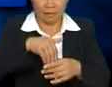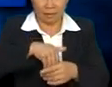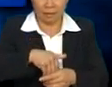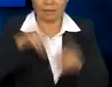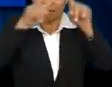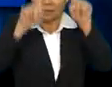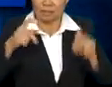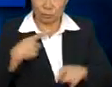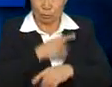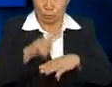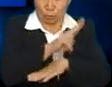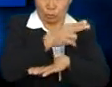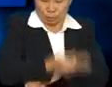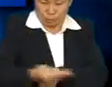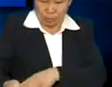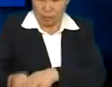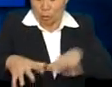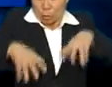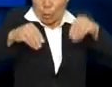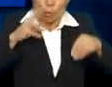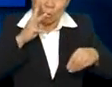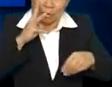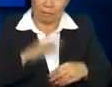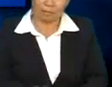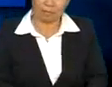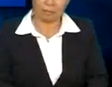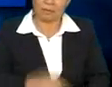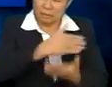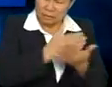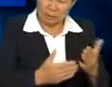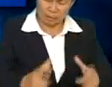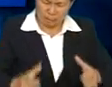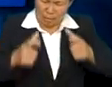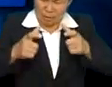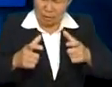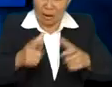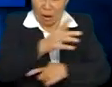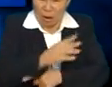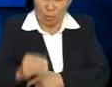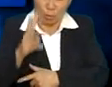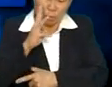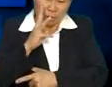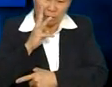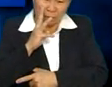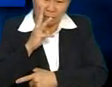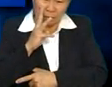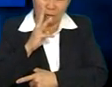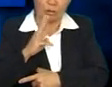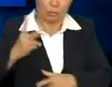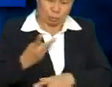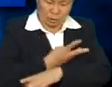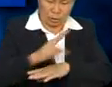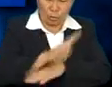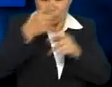In the test, we use materials that absorb water, some beakers and water.